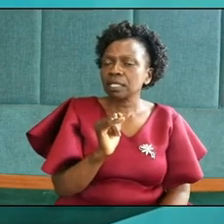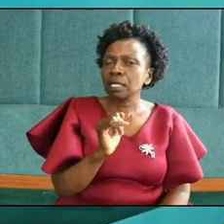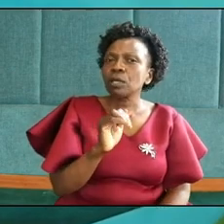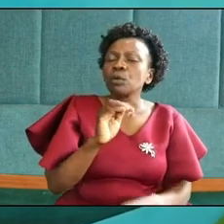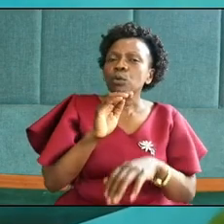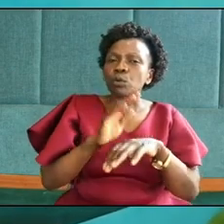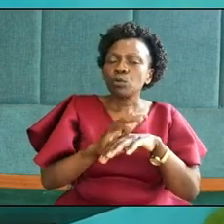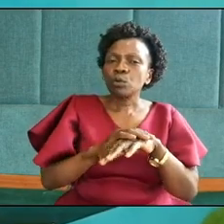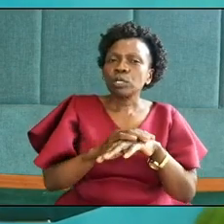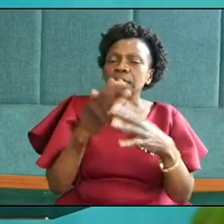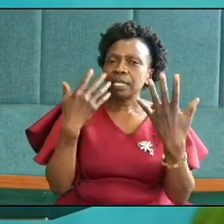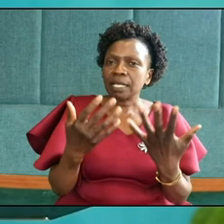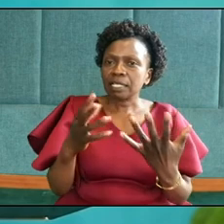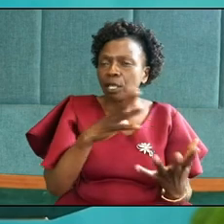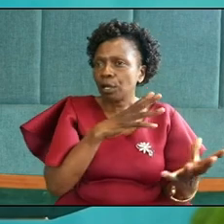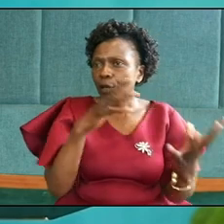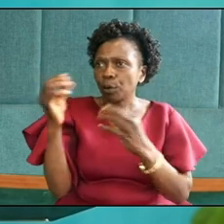deeds never go in vain.